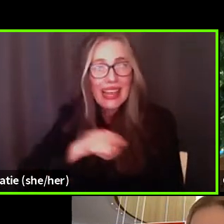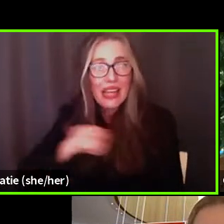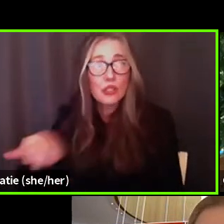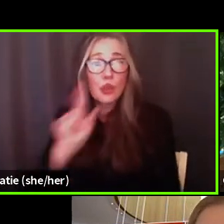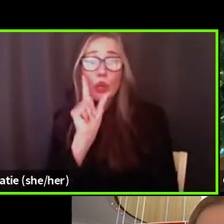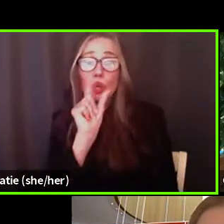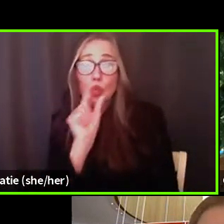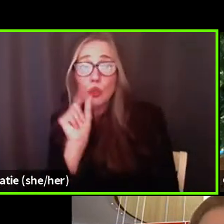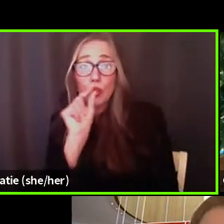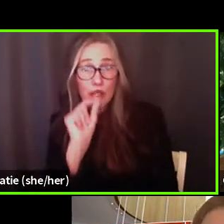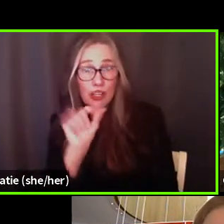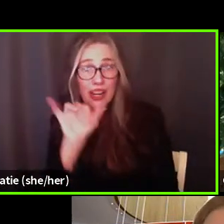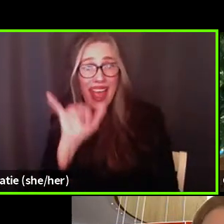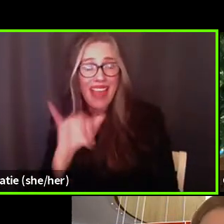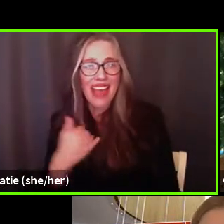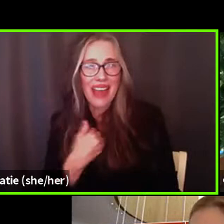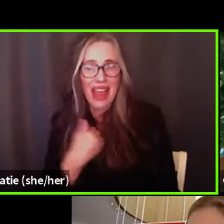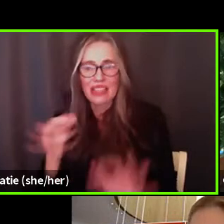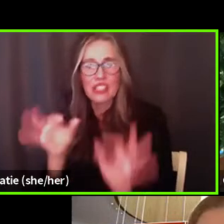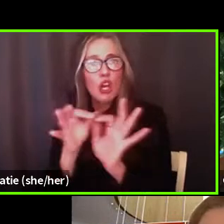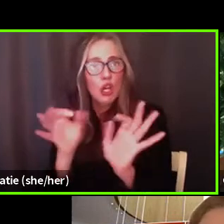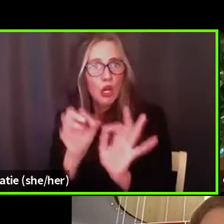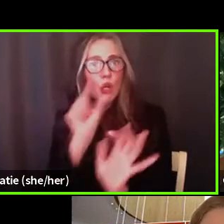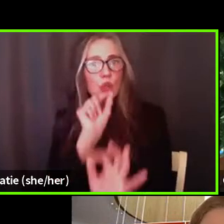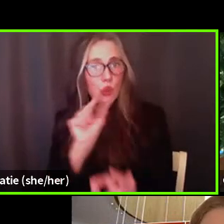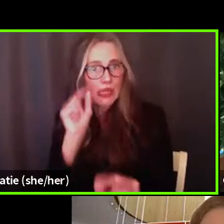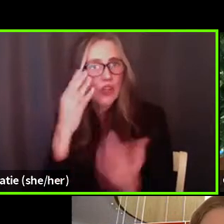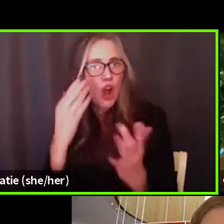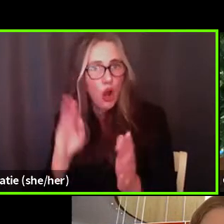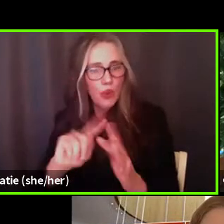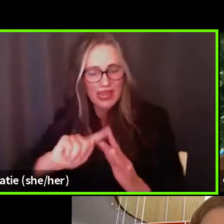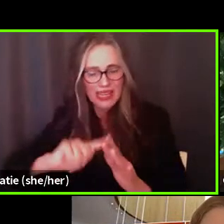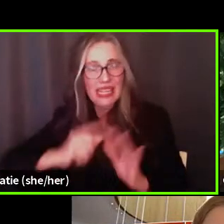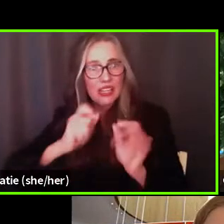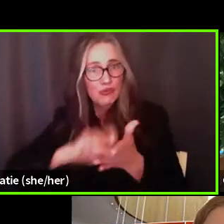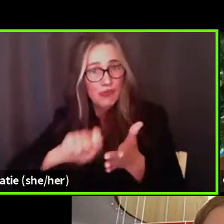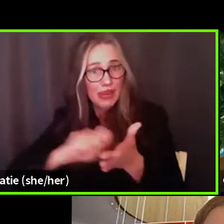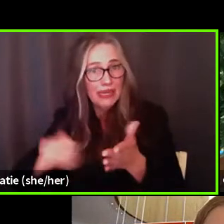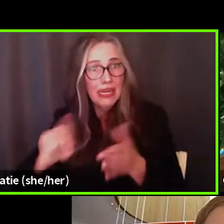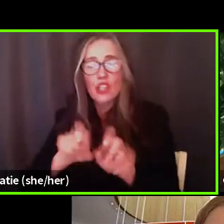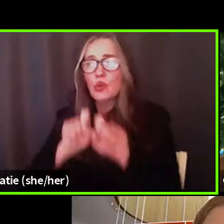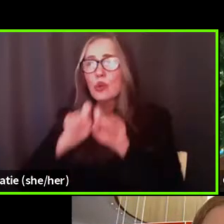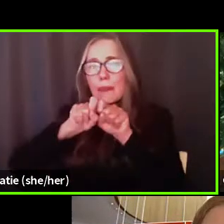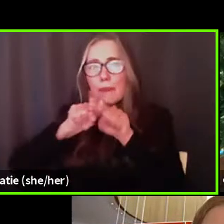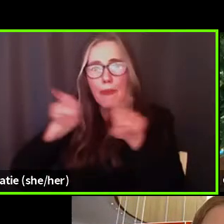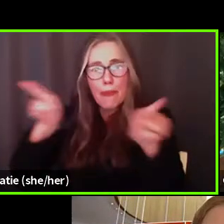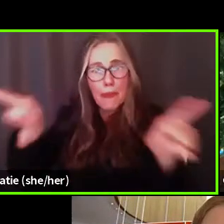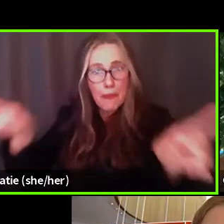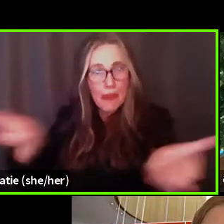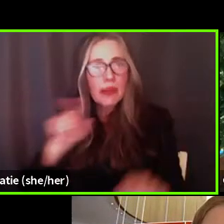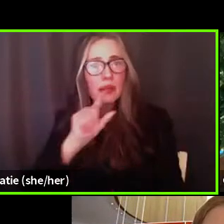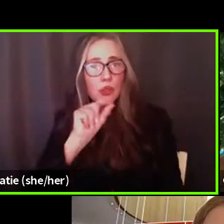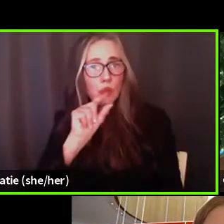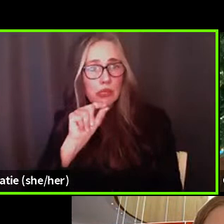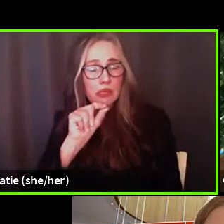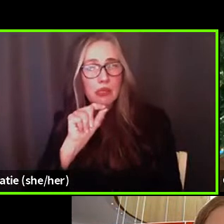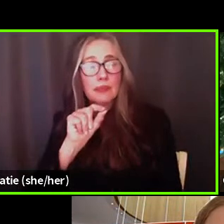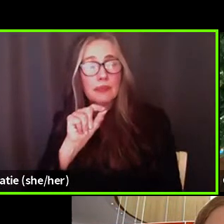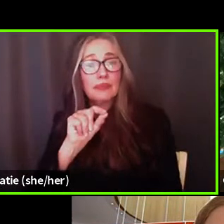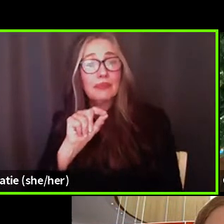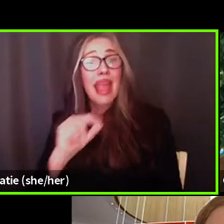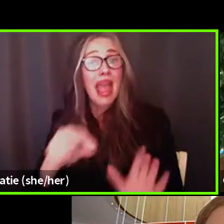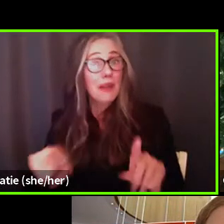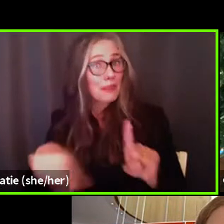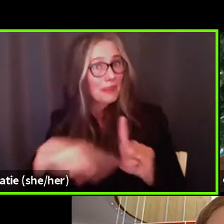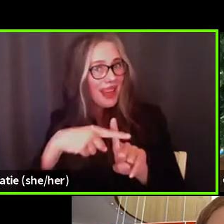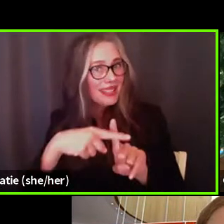automatically generated if you have a twitter account and we've also provided sample facebook posts with the